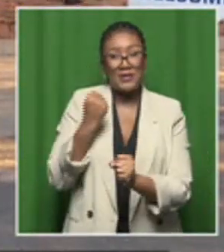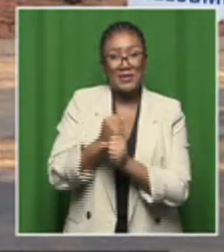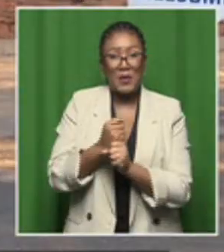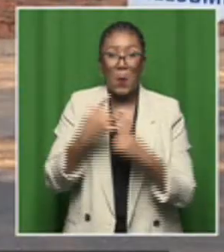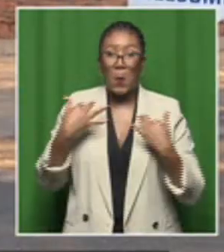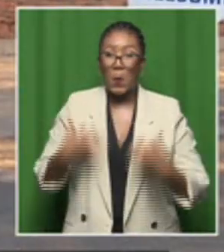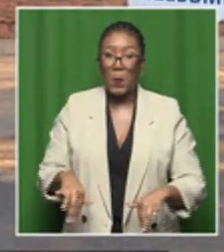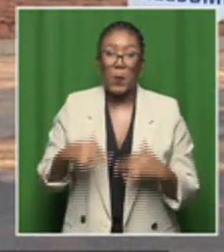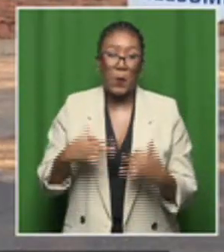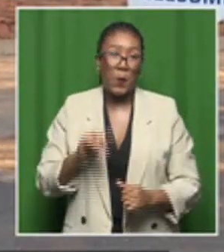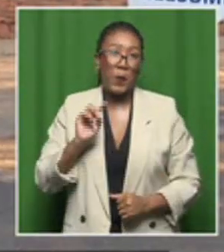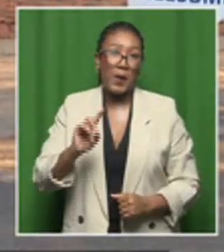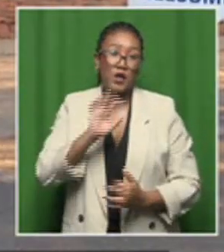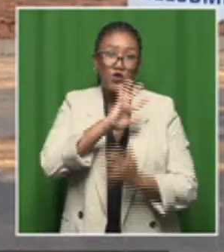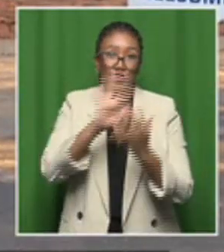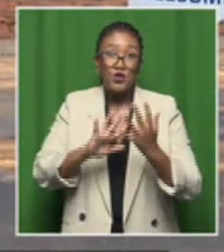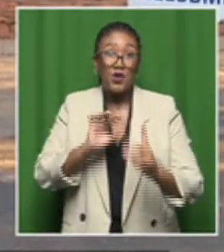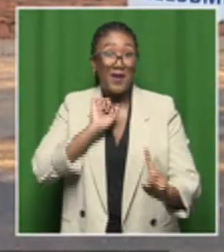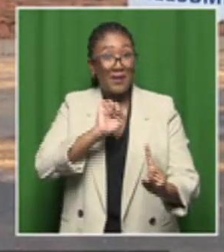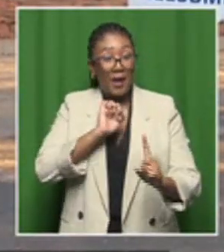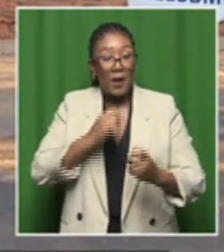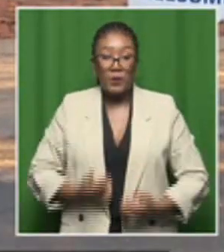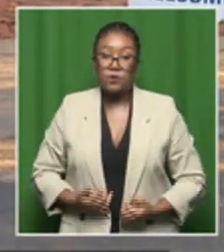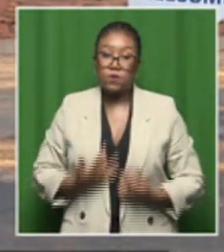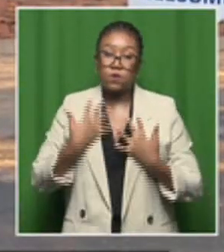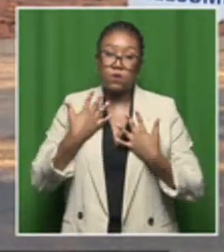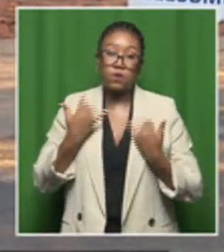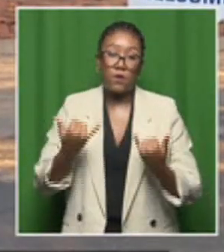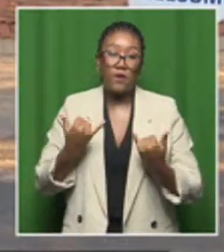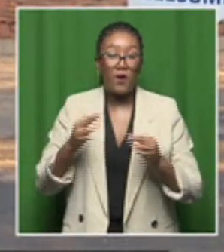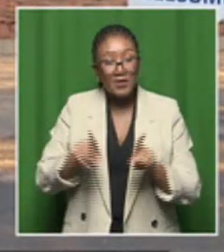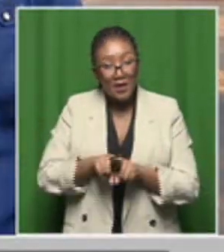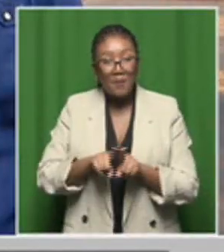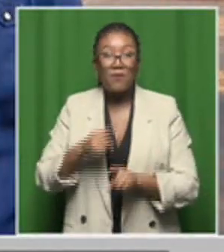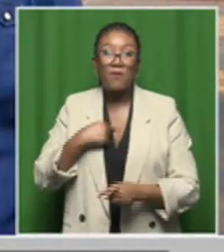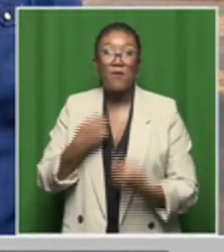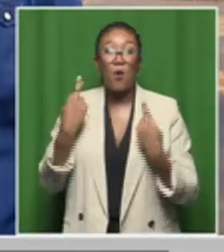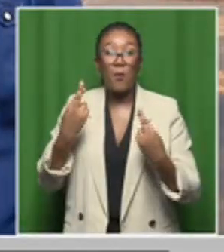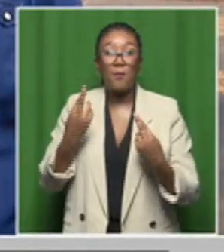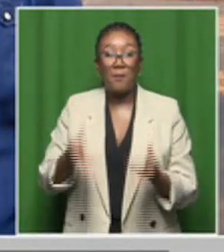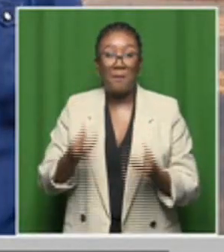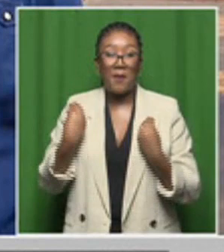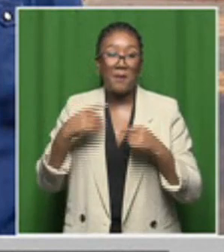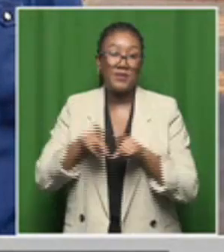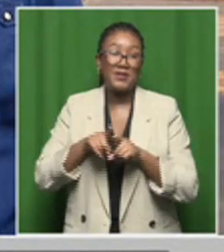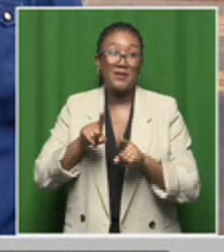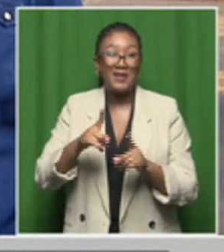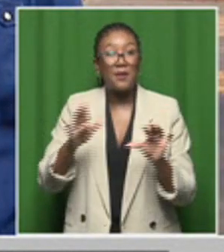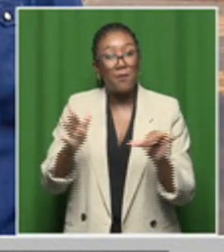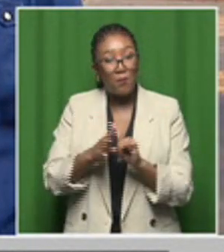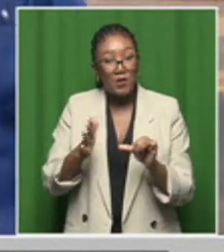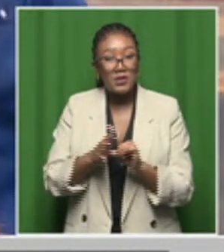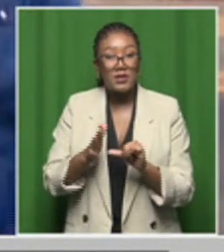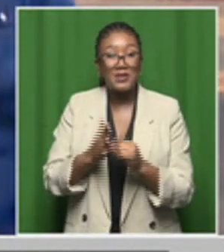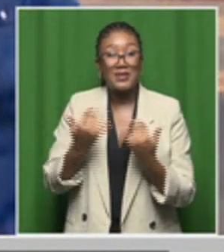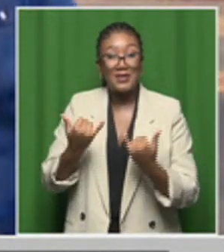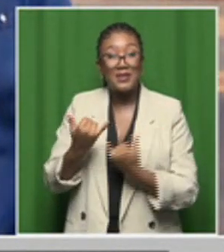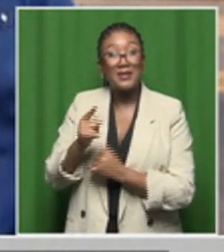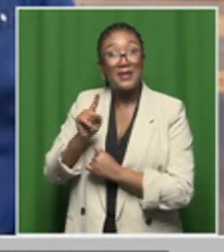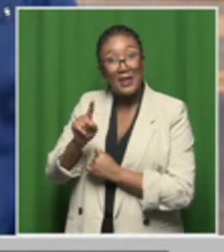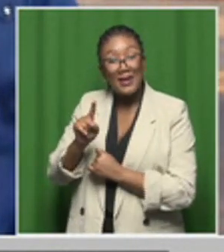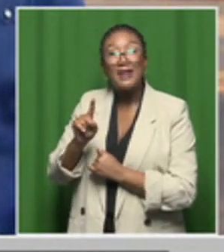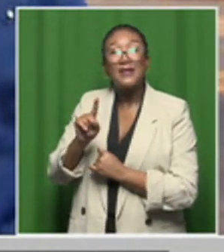very inspiring story. And I hope that we get some inspiring stories here as well, because it is important. This this sector of